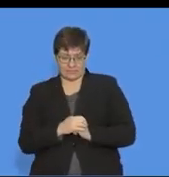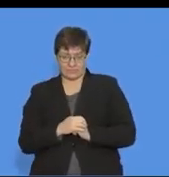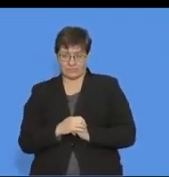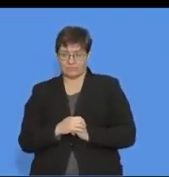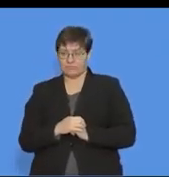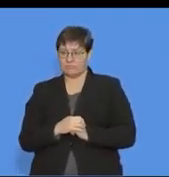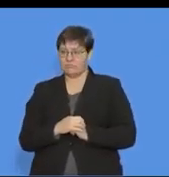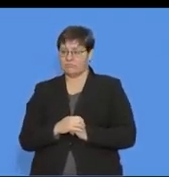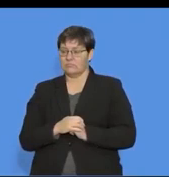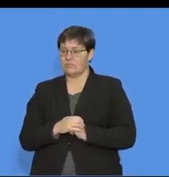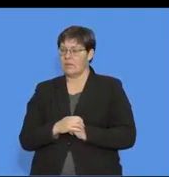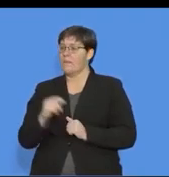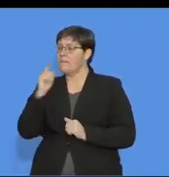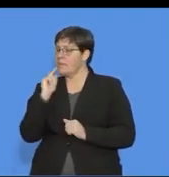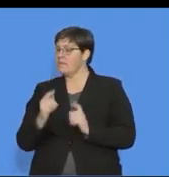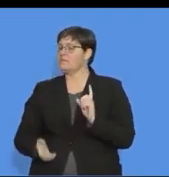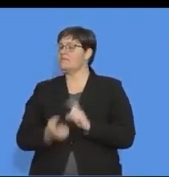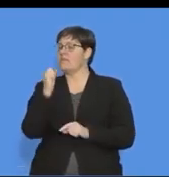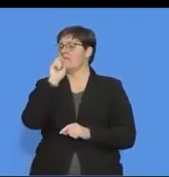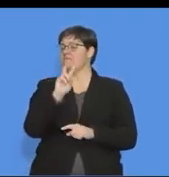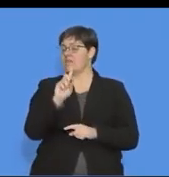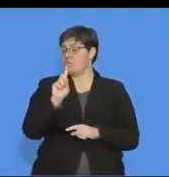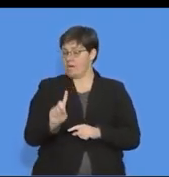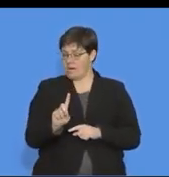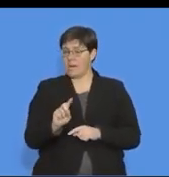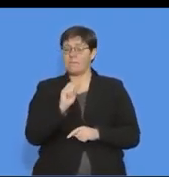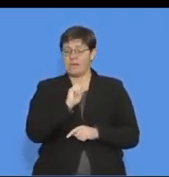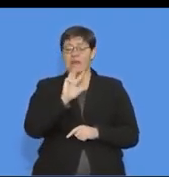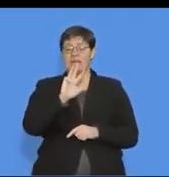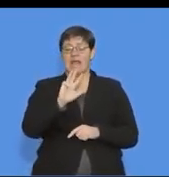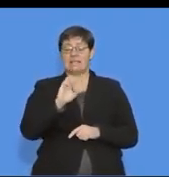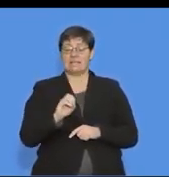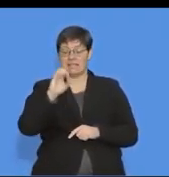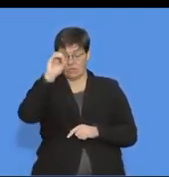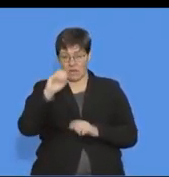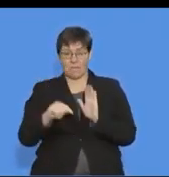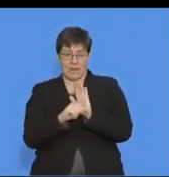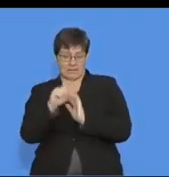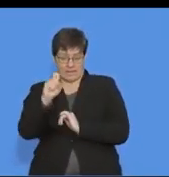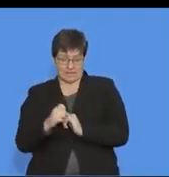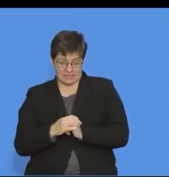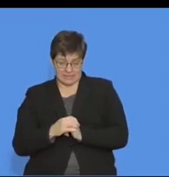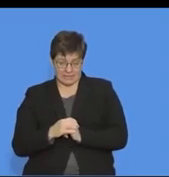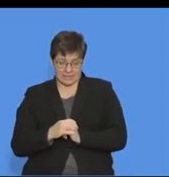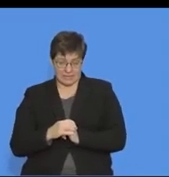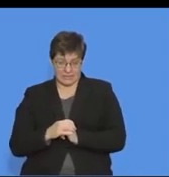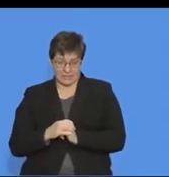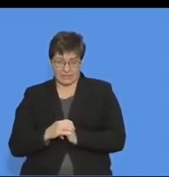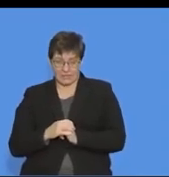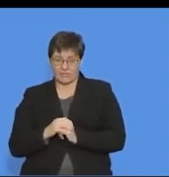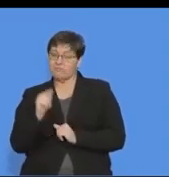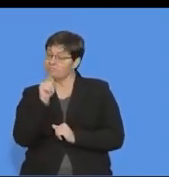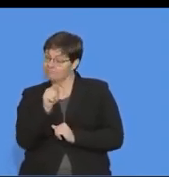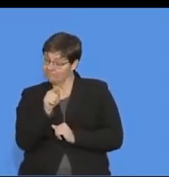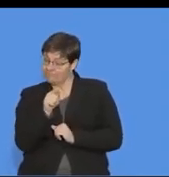So it means I must find V1 to be 90 degrees minus X in that particular triangle. So what